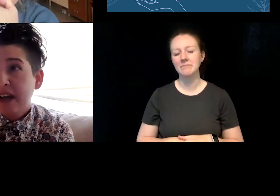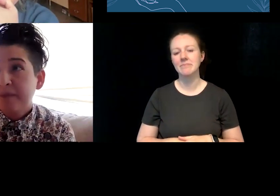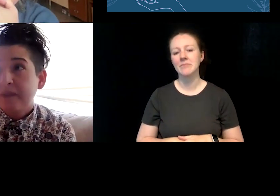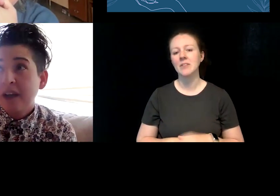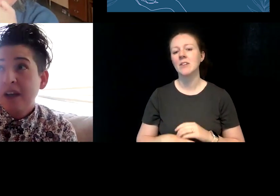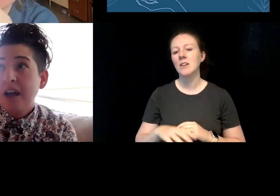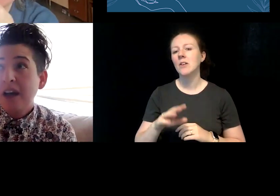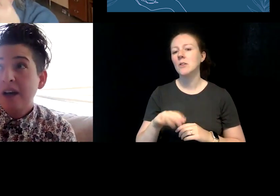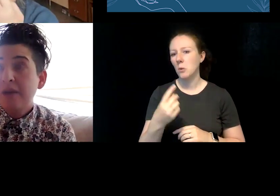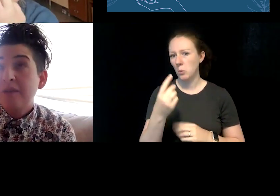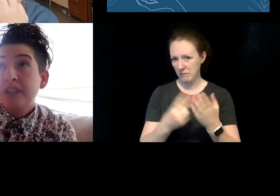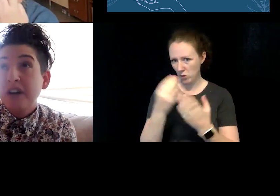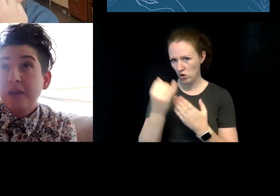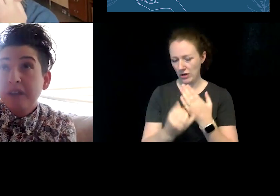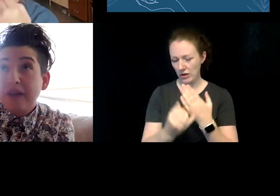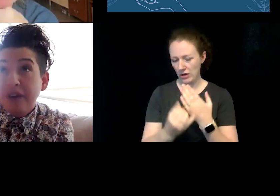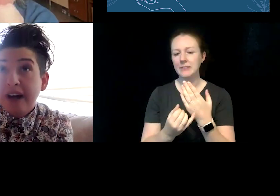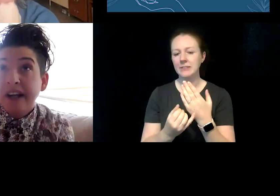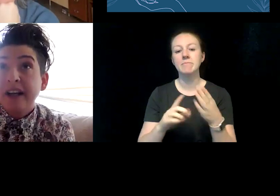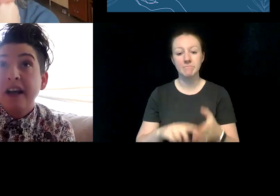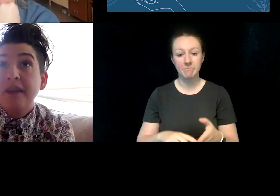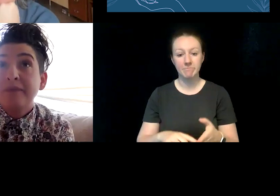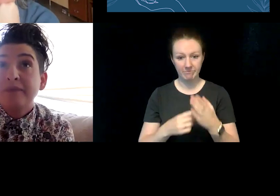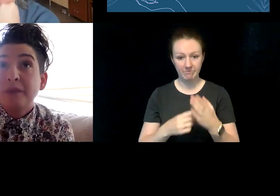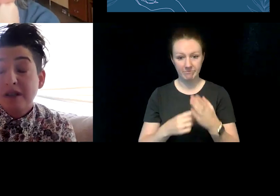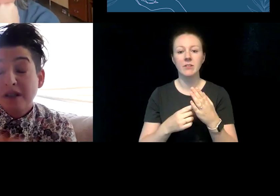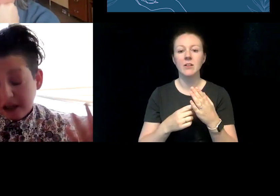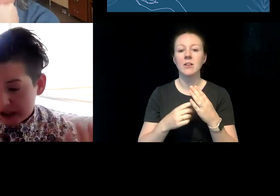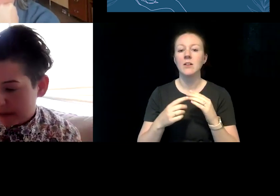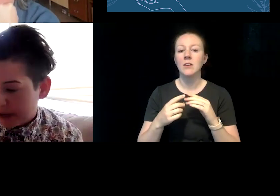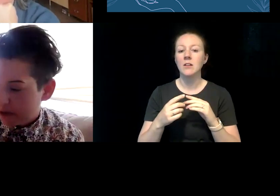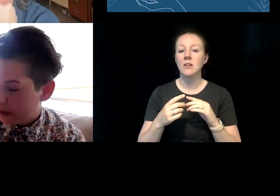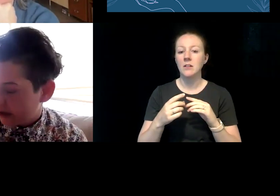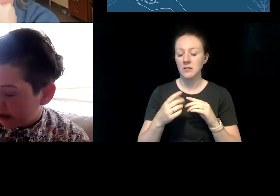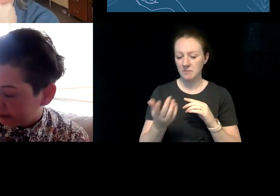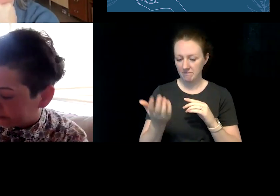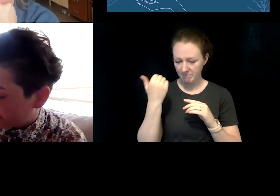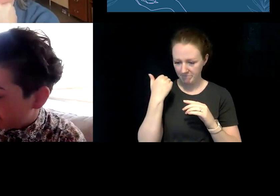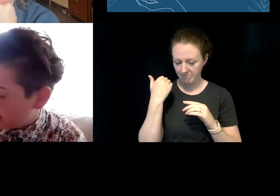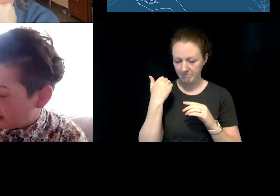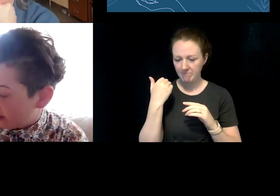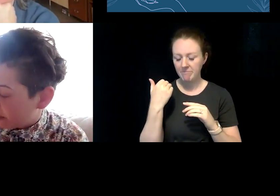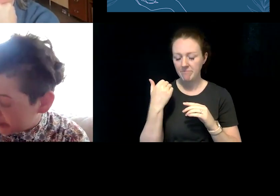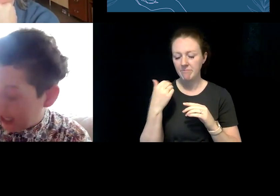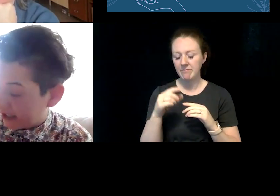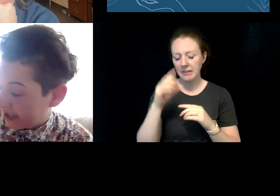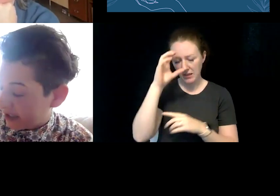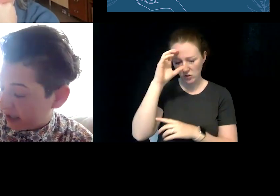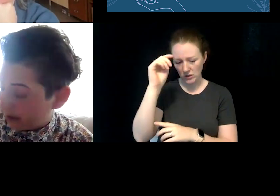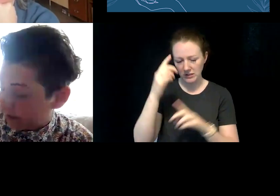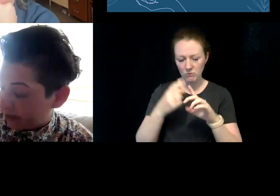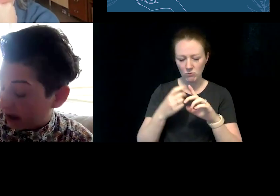that, we started with Aphotic. It was, like, the concept of it was by